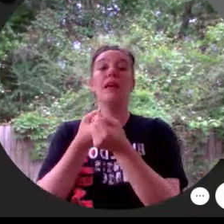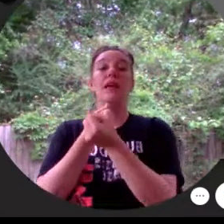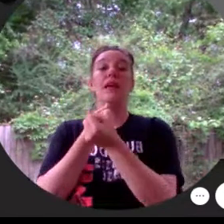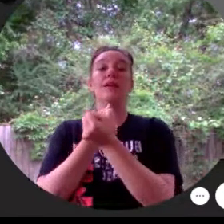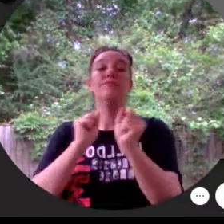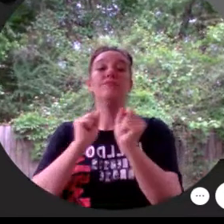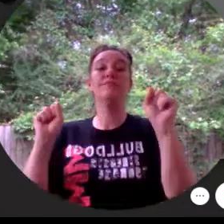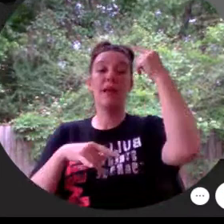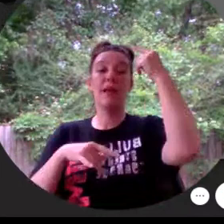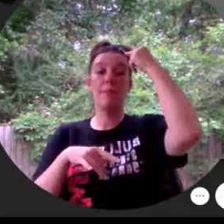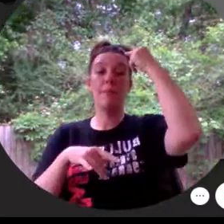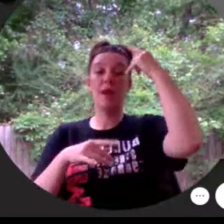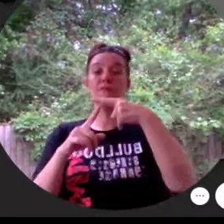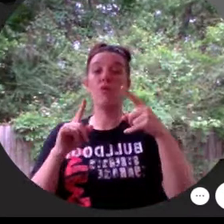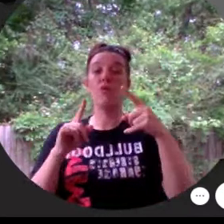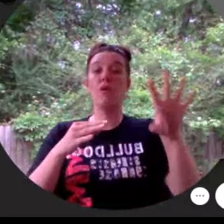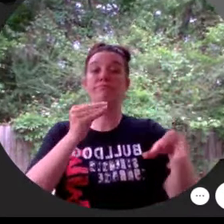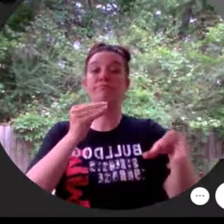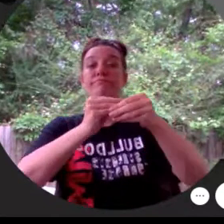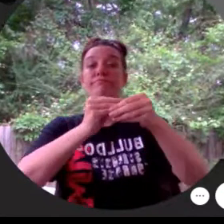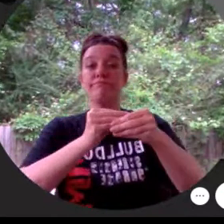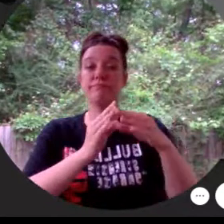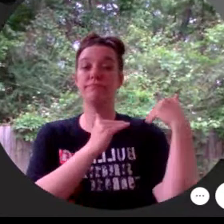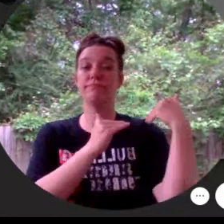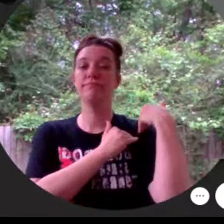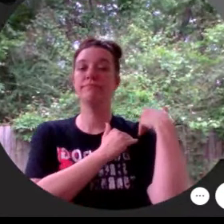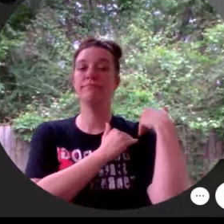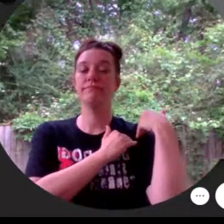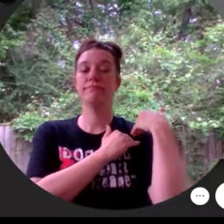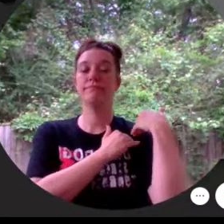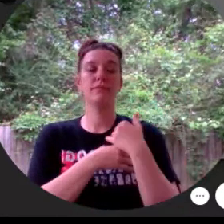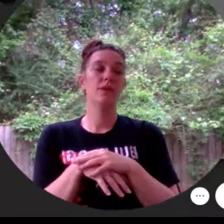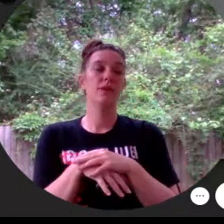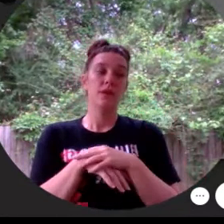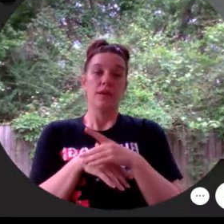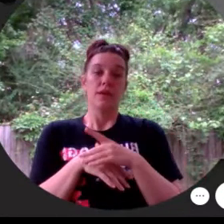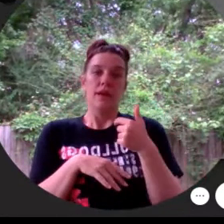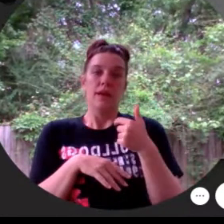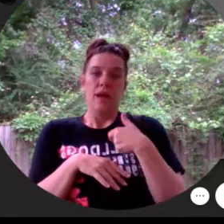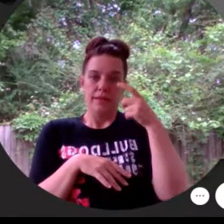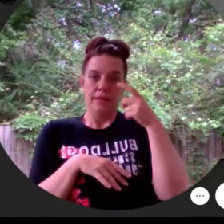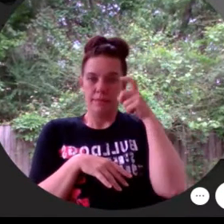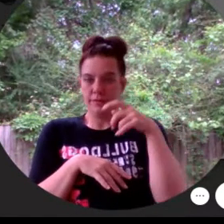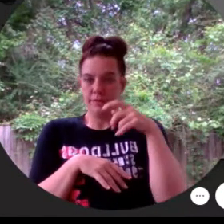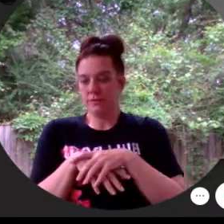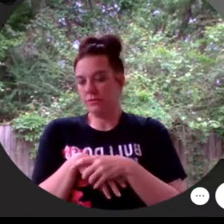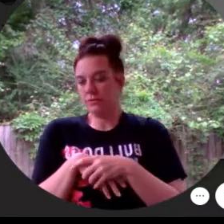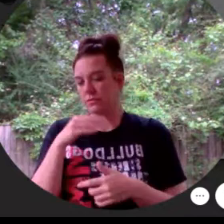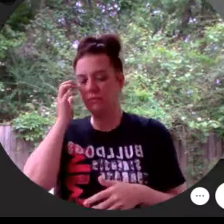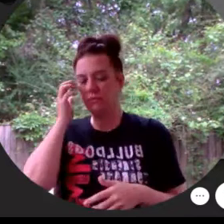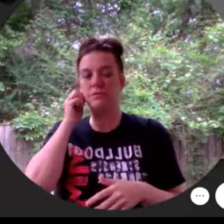additional responsibilities. I suppose, said Principal Barkin.